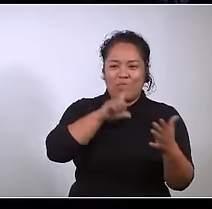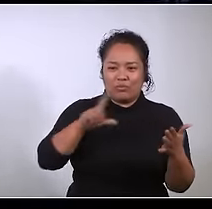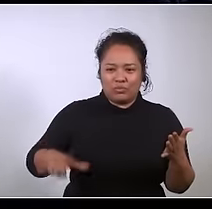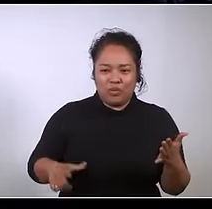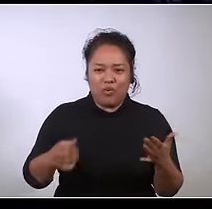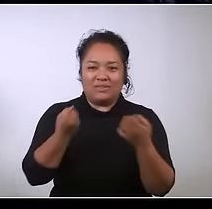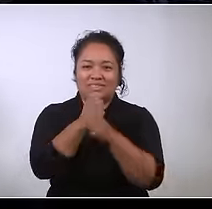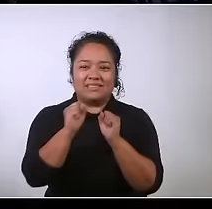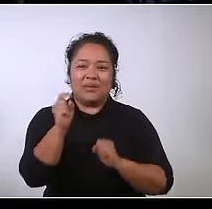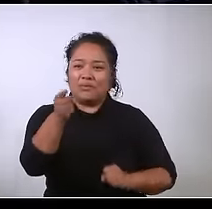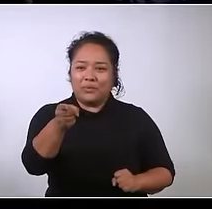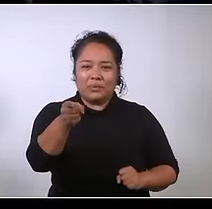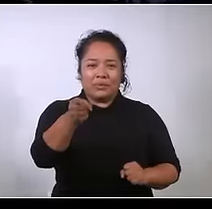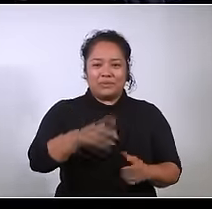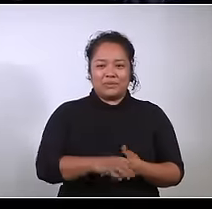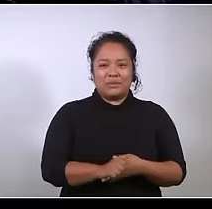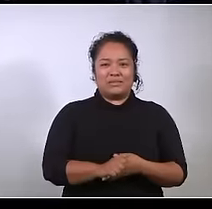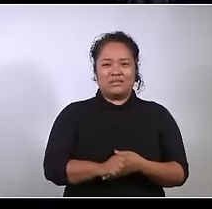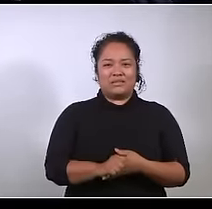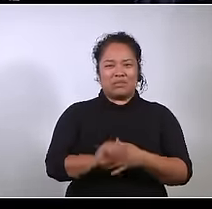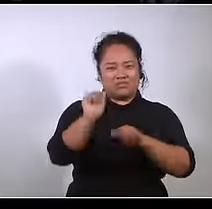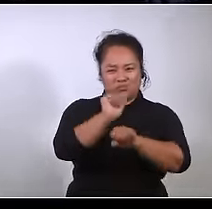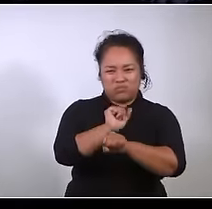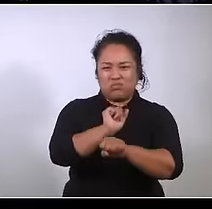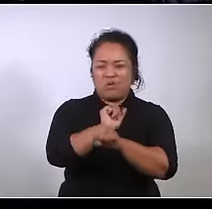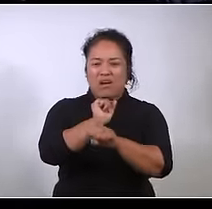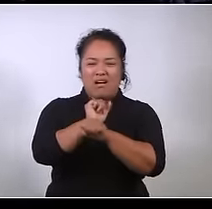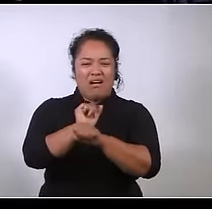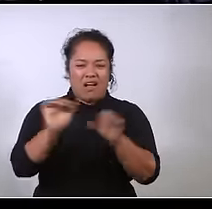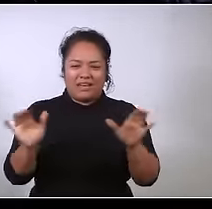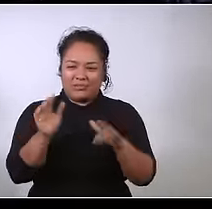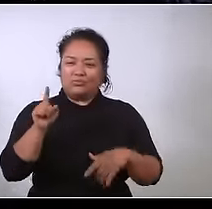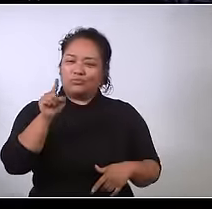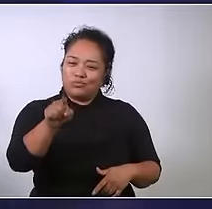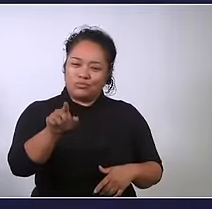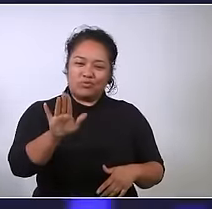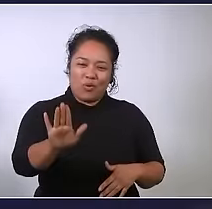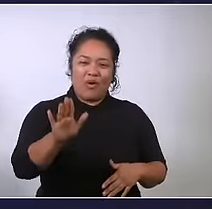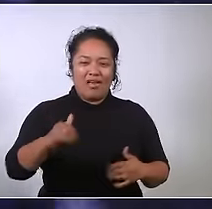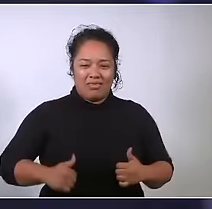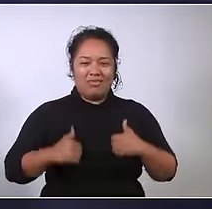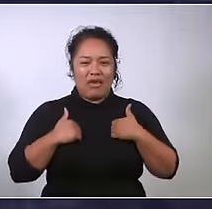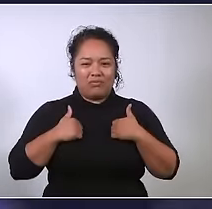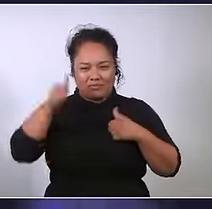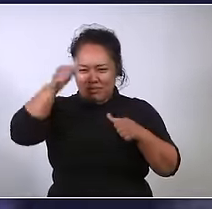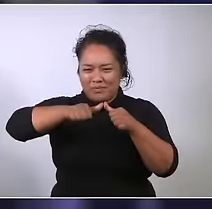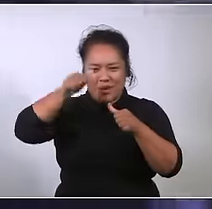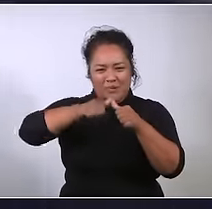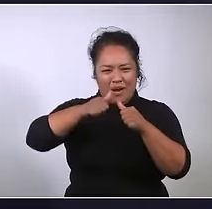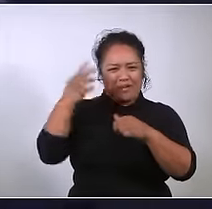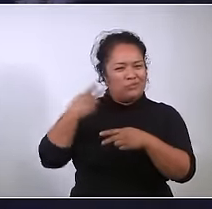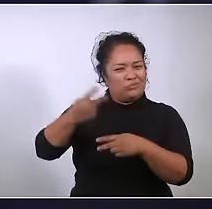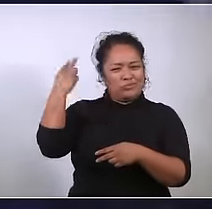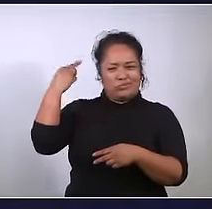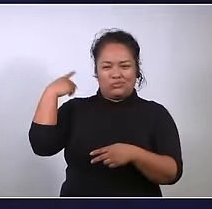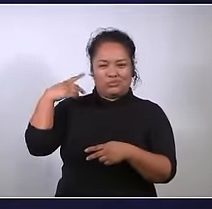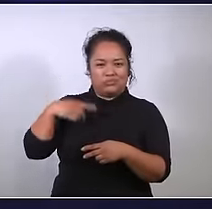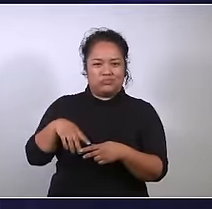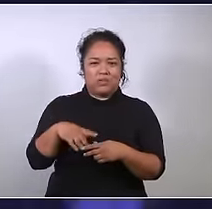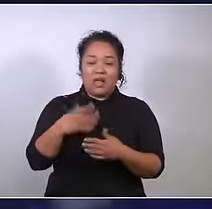you. Just remember the work the Lord did in your life. Come on, some of you in here might have been diagnosed